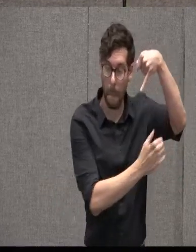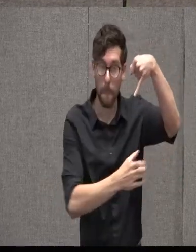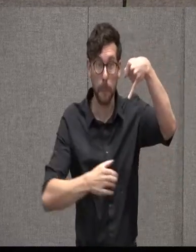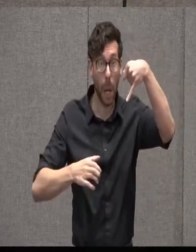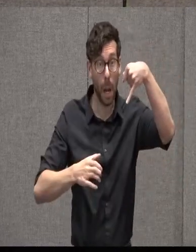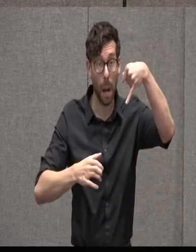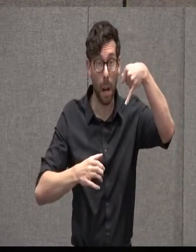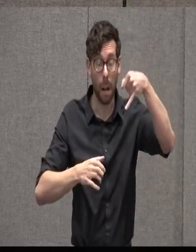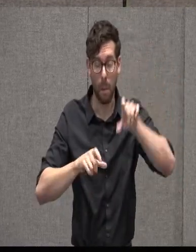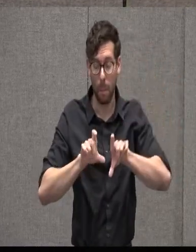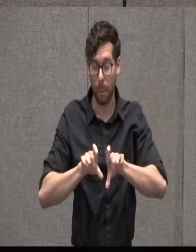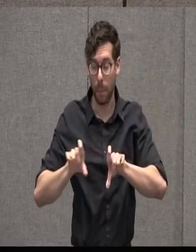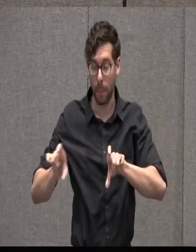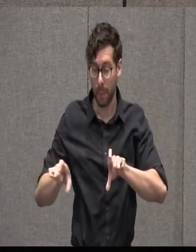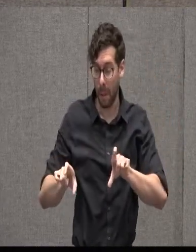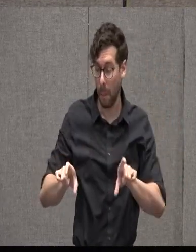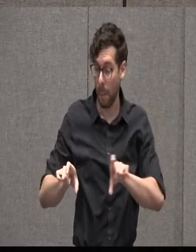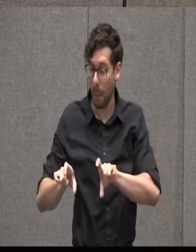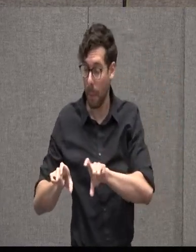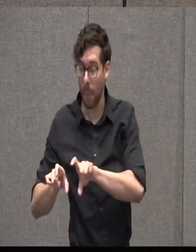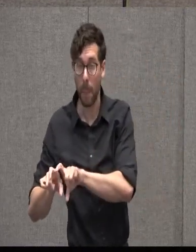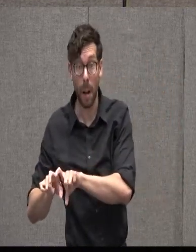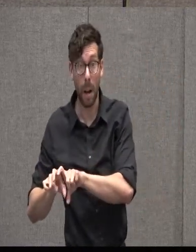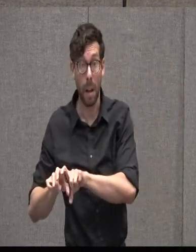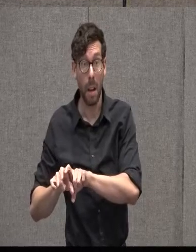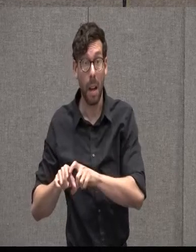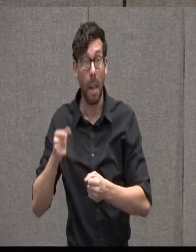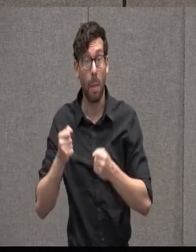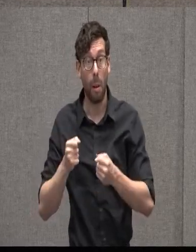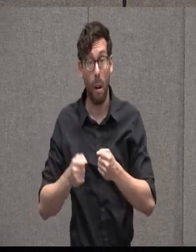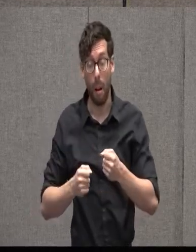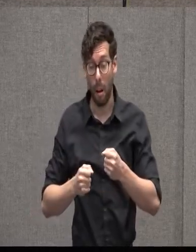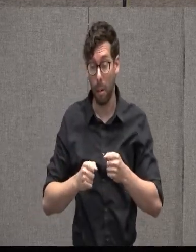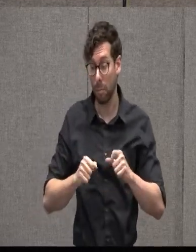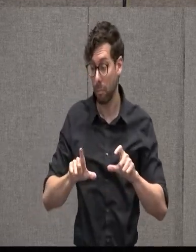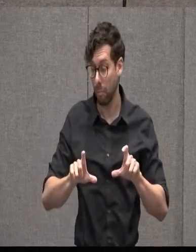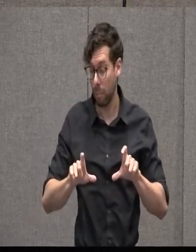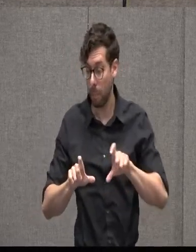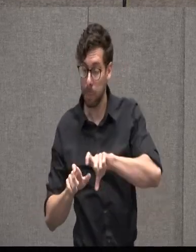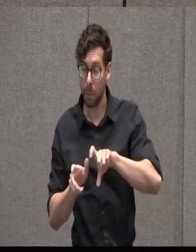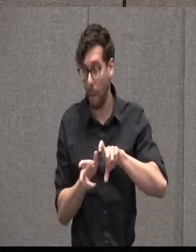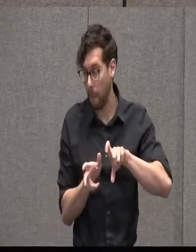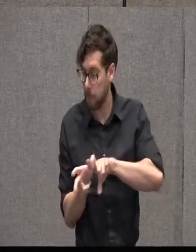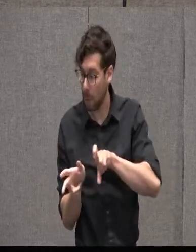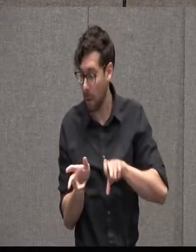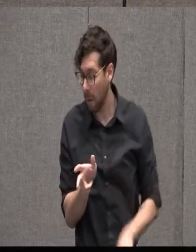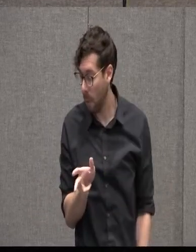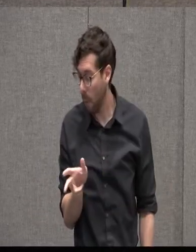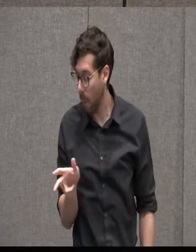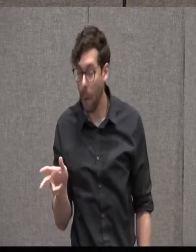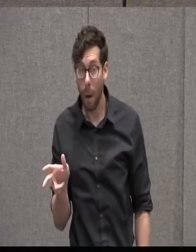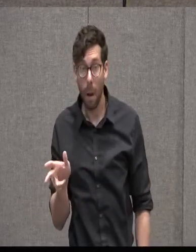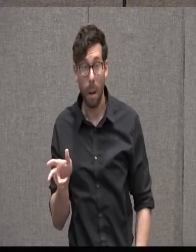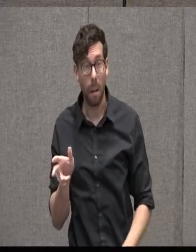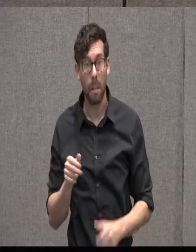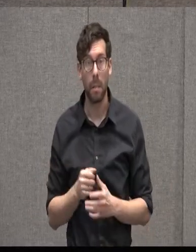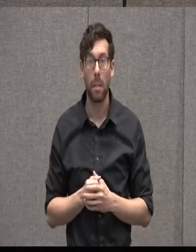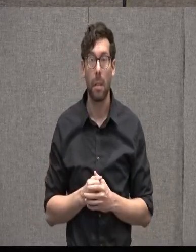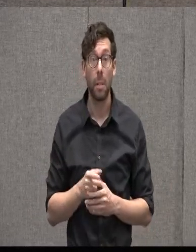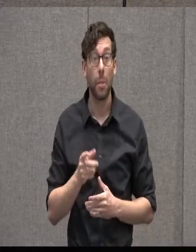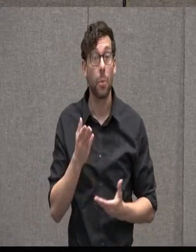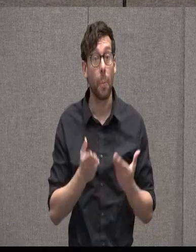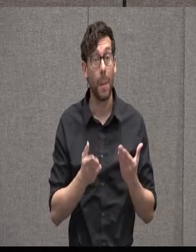objects do I have that I could use? Can I somehow create a pendulum with a magnet that maybe attaches to this can, or maybe